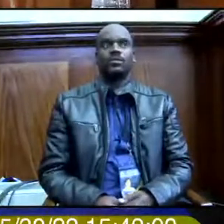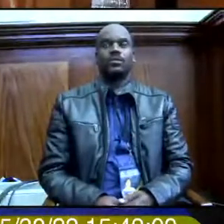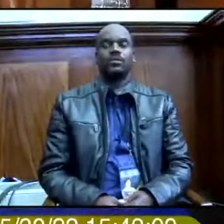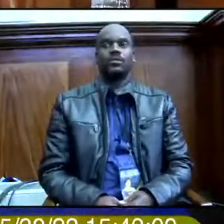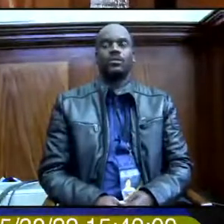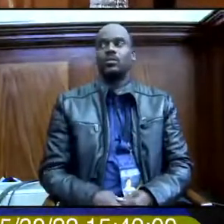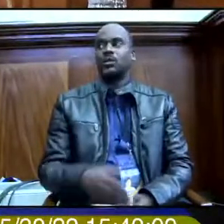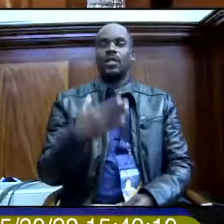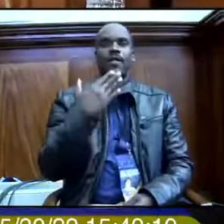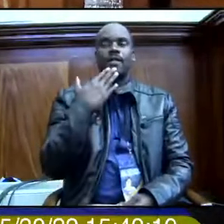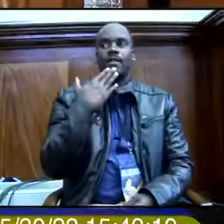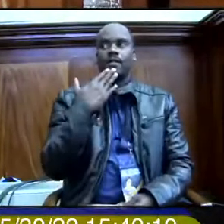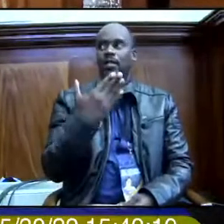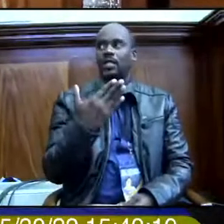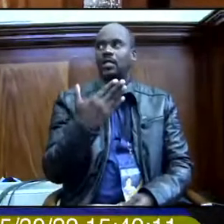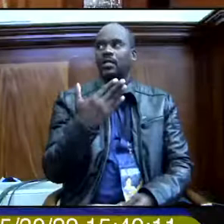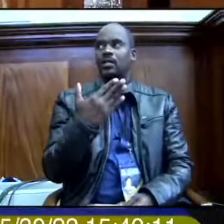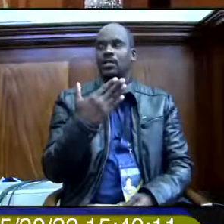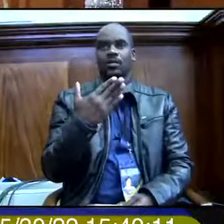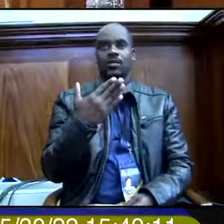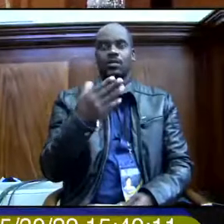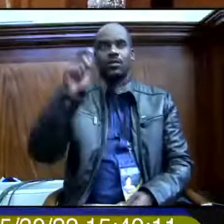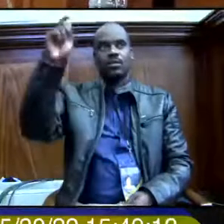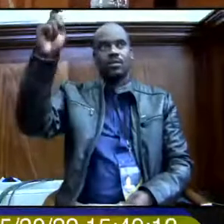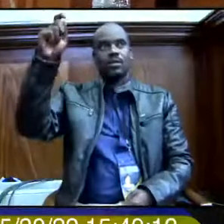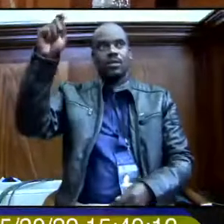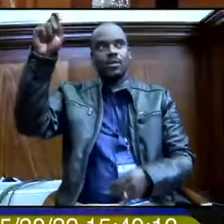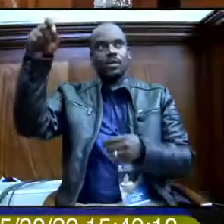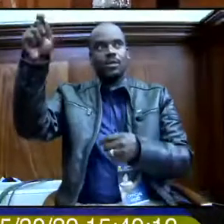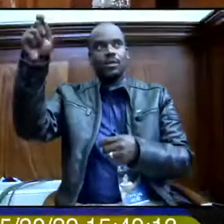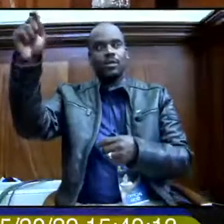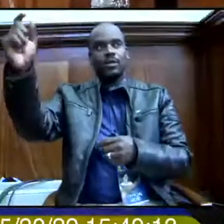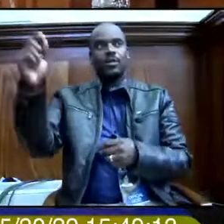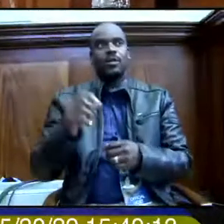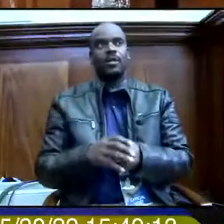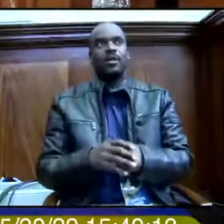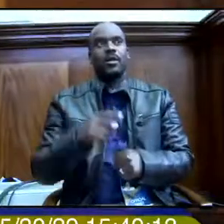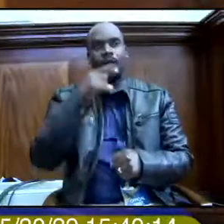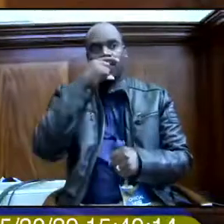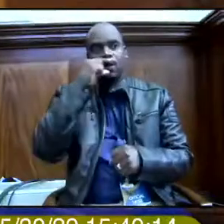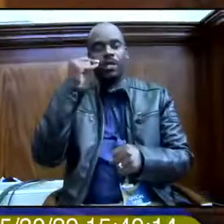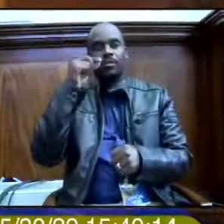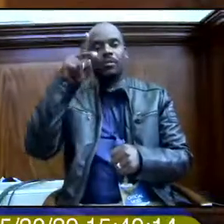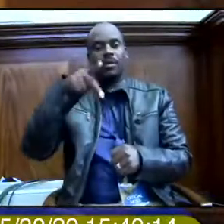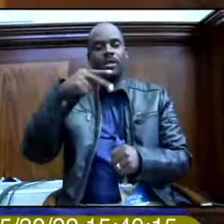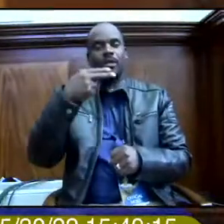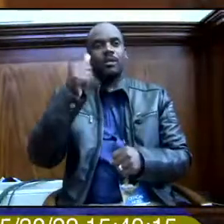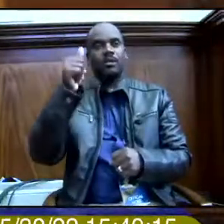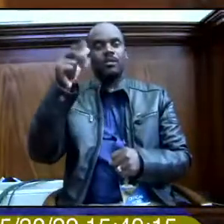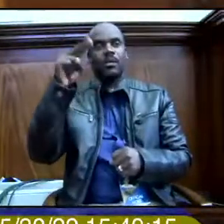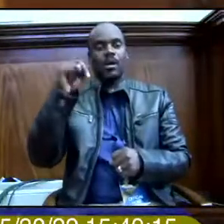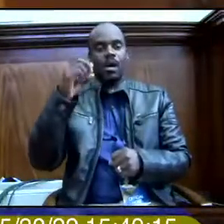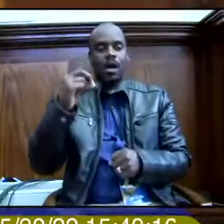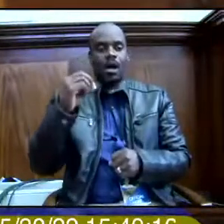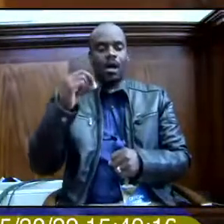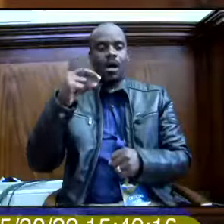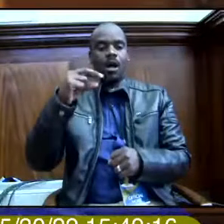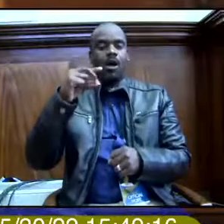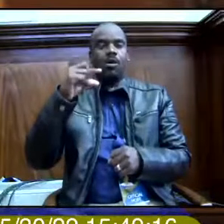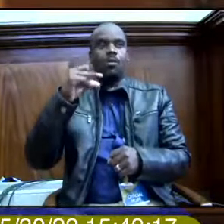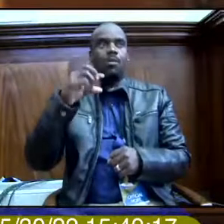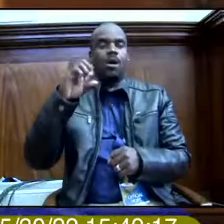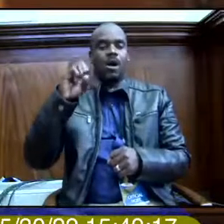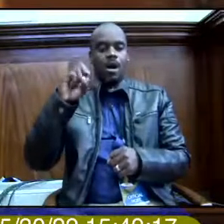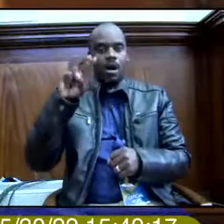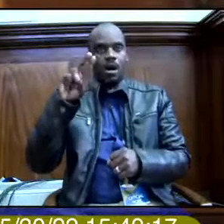thank you speaker my name is fuyanimbangwa i'm the provincial secretary of food and allied workers you know in free state and